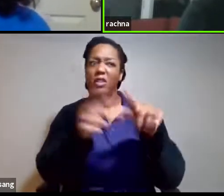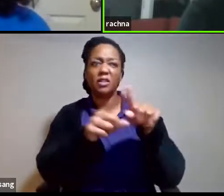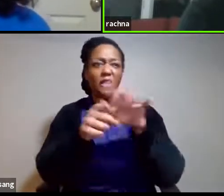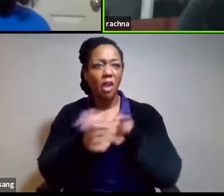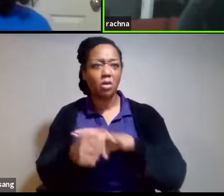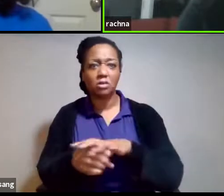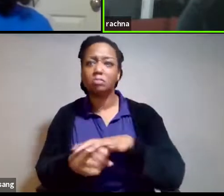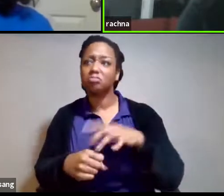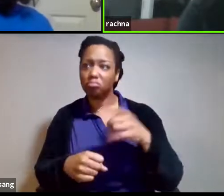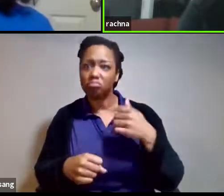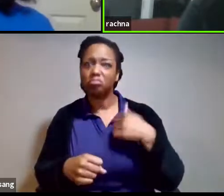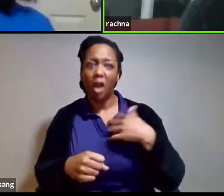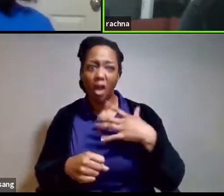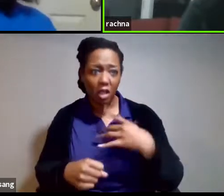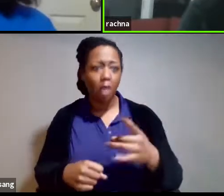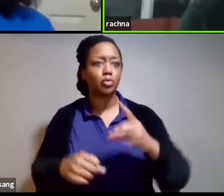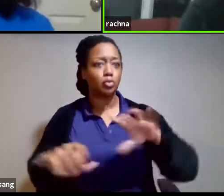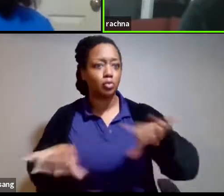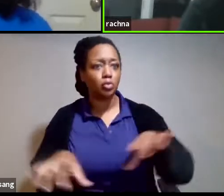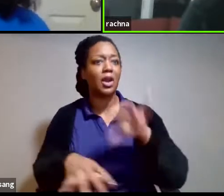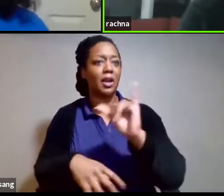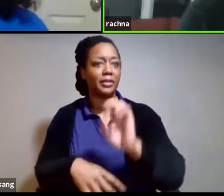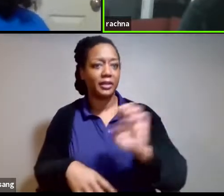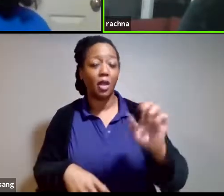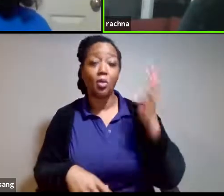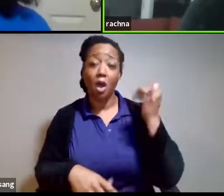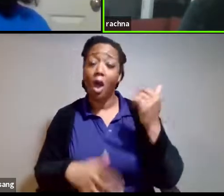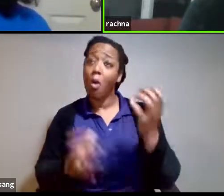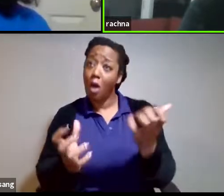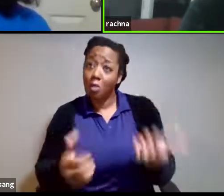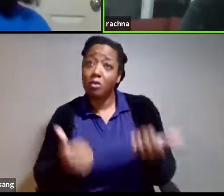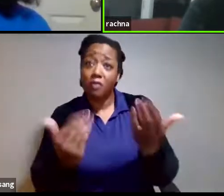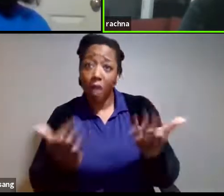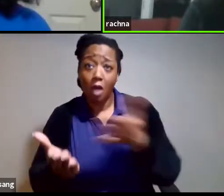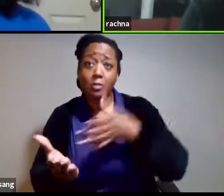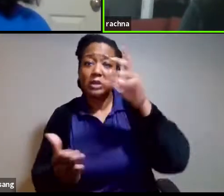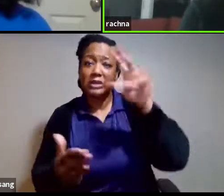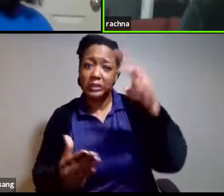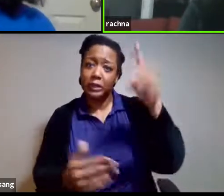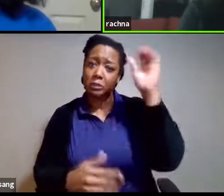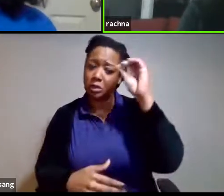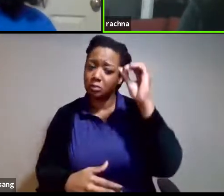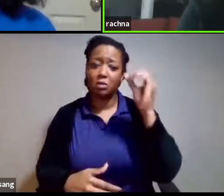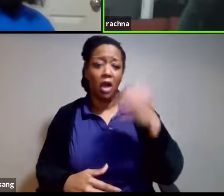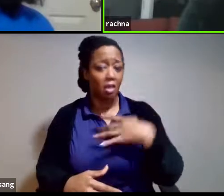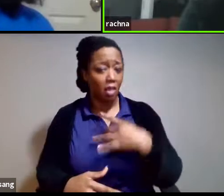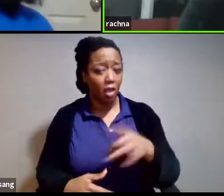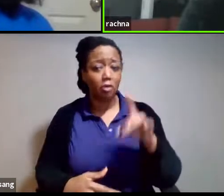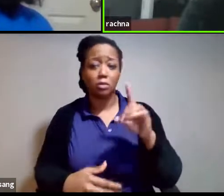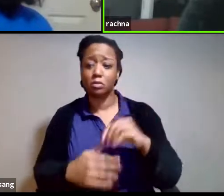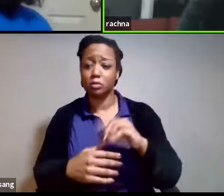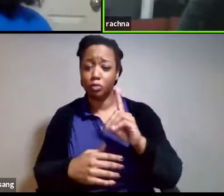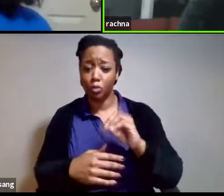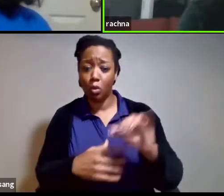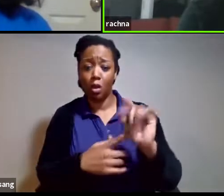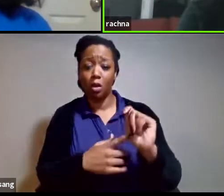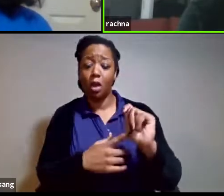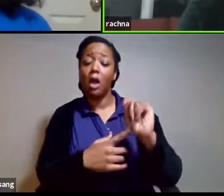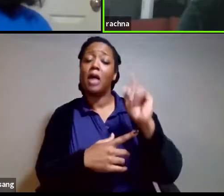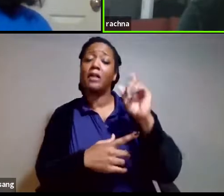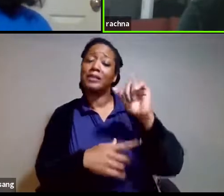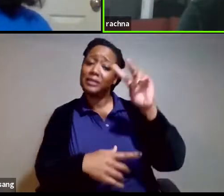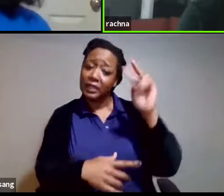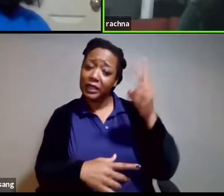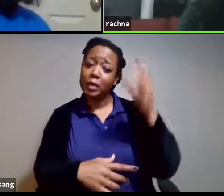doing them because I like giving parents a second opinion. It's a second opinion on what's going on with